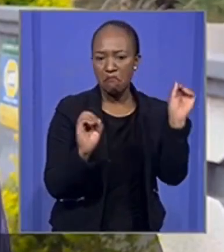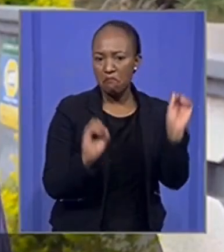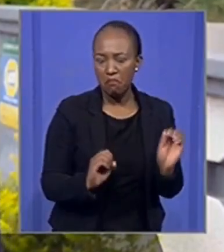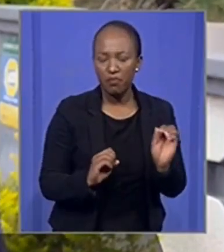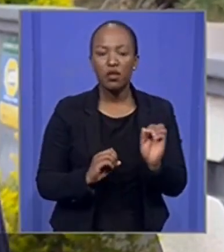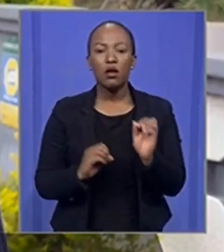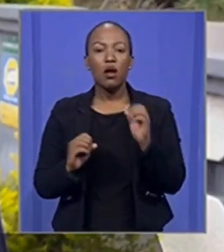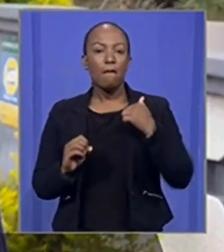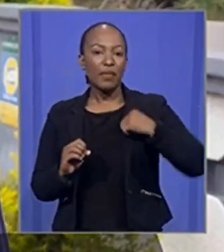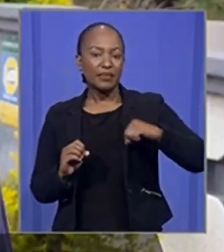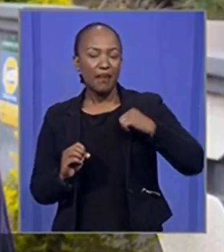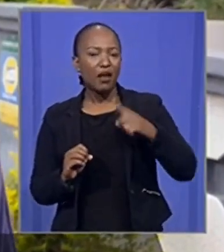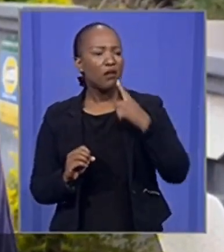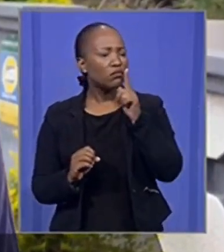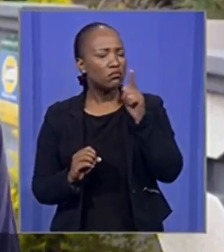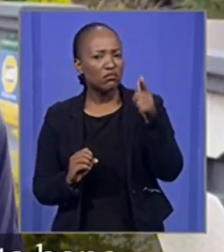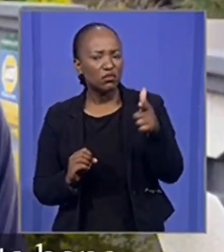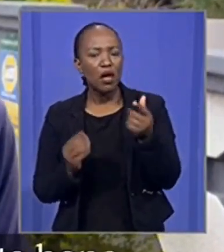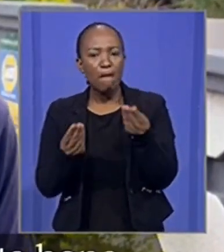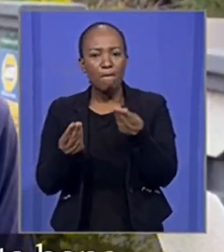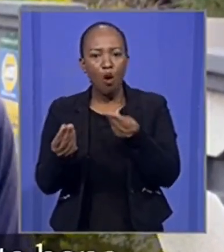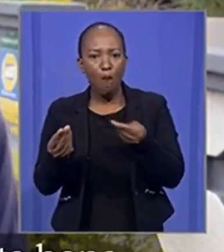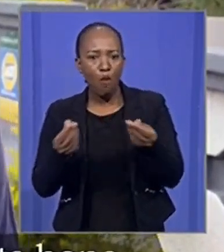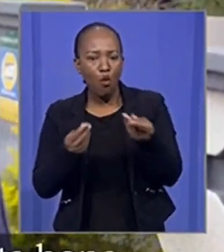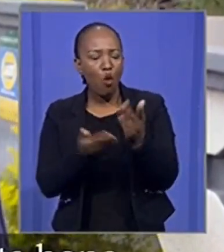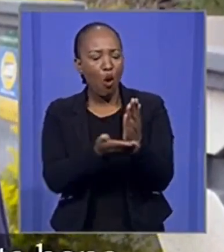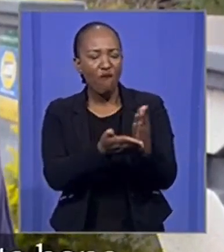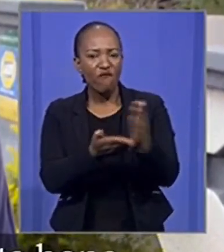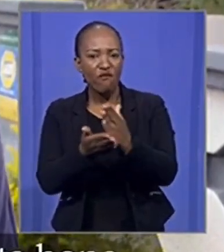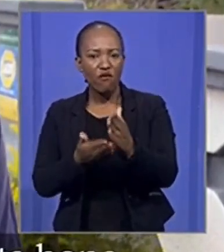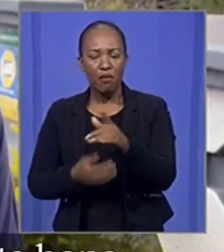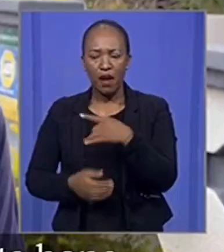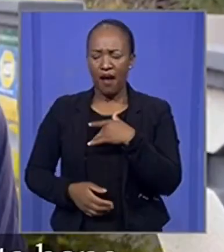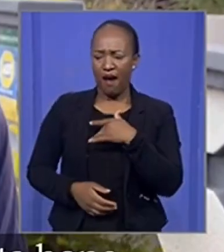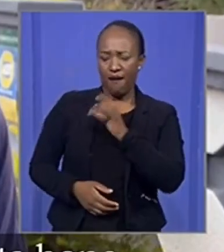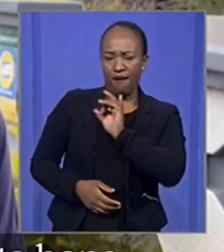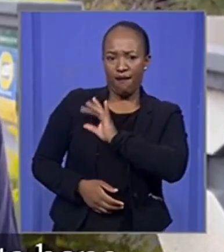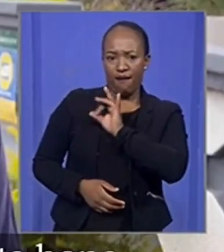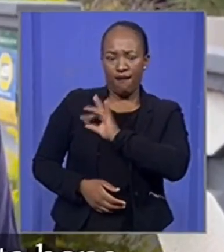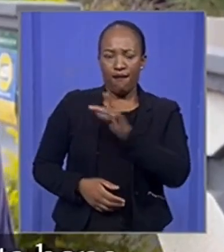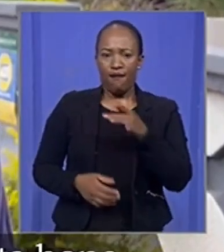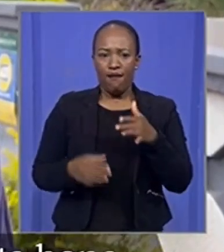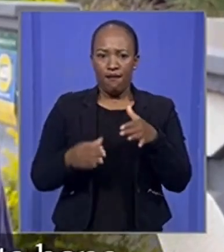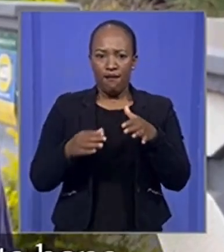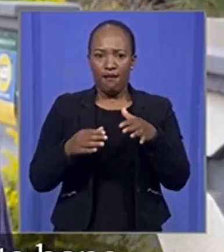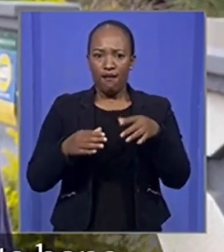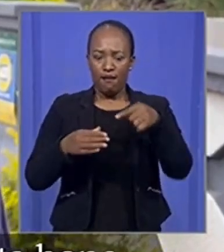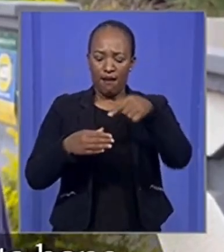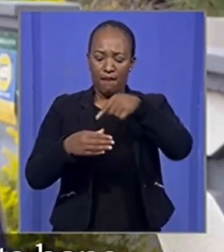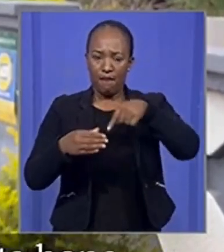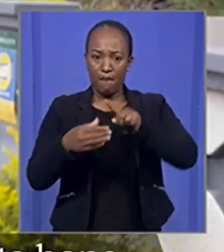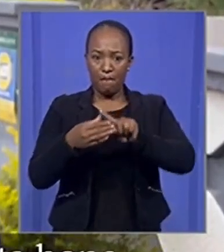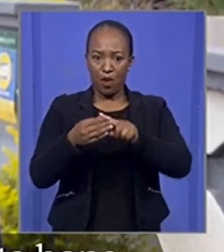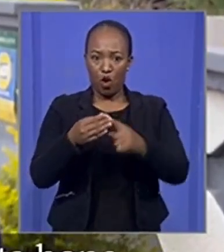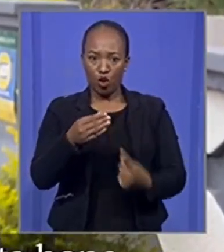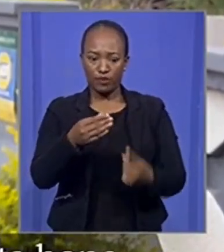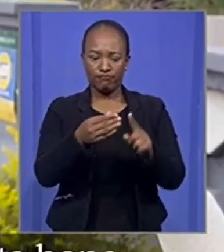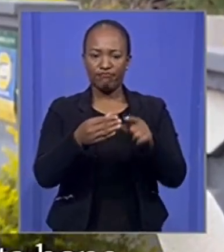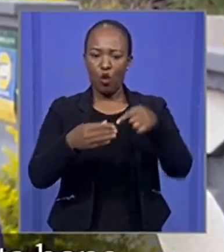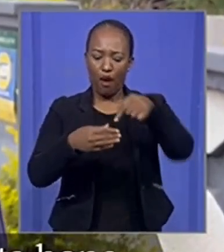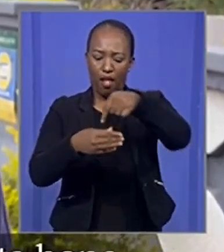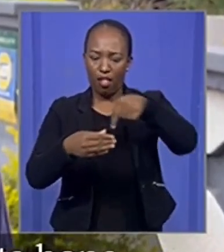gore tlošang mabua ba re ba tšhaba mekoti gore mabua a ba thusitse go thiba mekoti mo